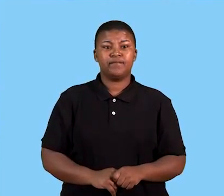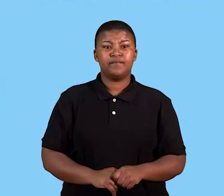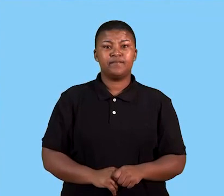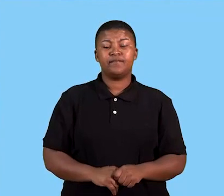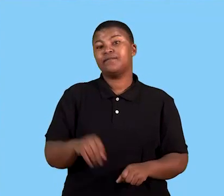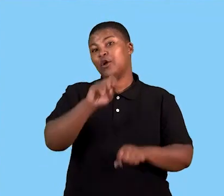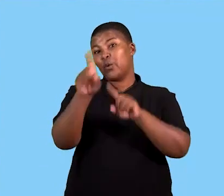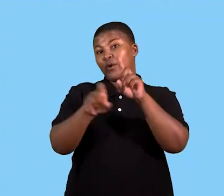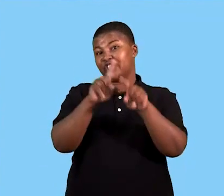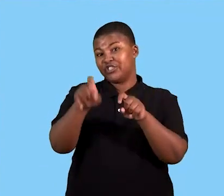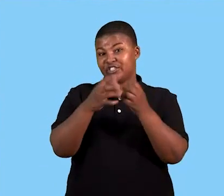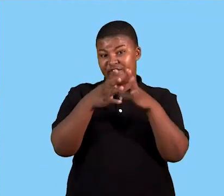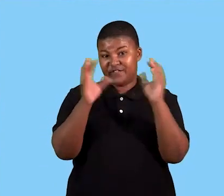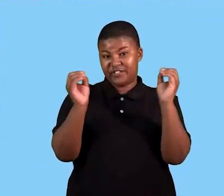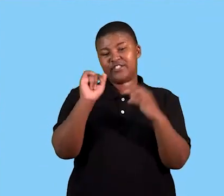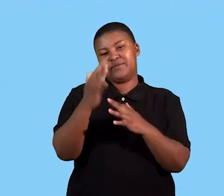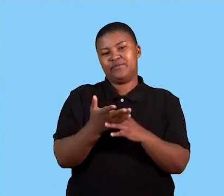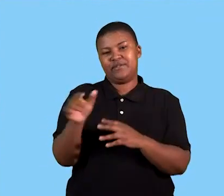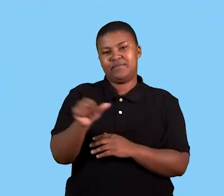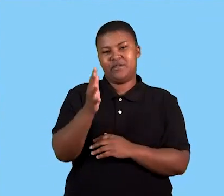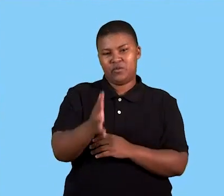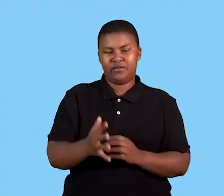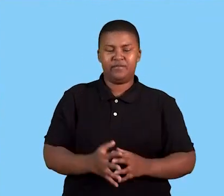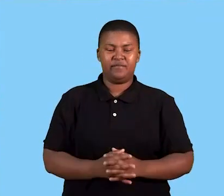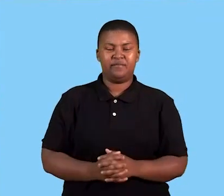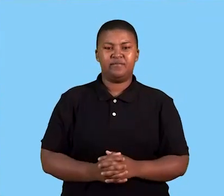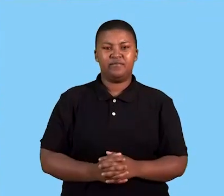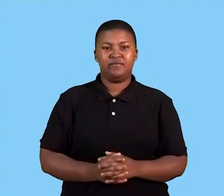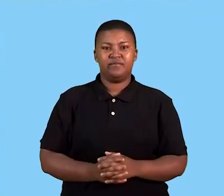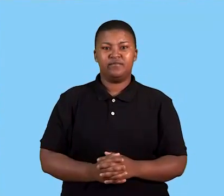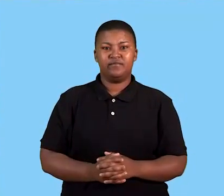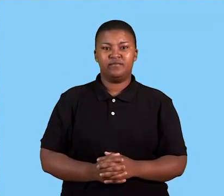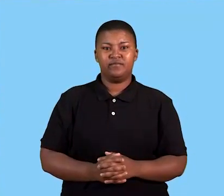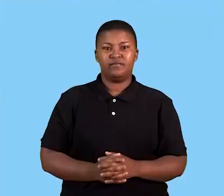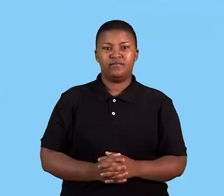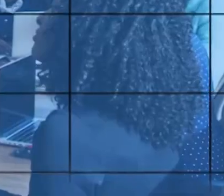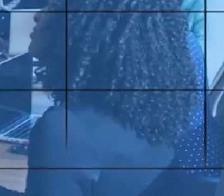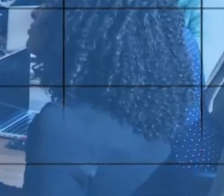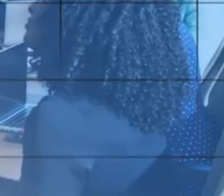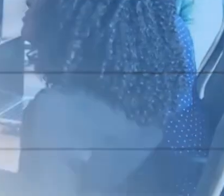application questions. Before we continue, it's time for another ad break. See you soon.